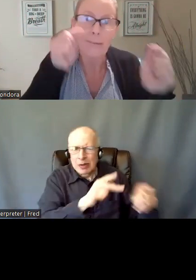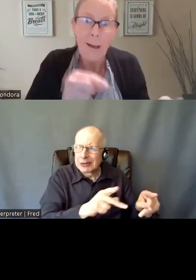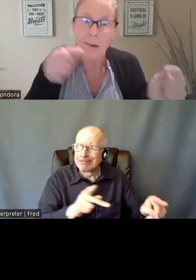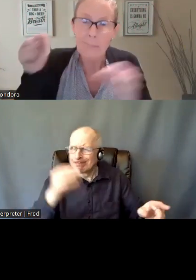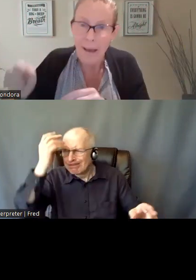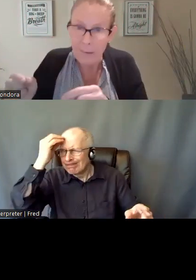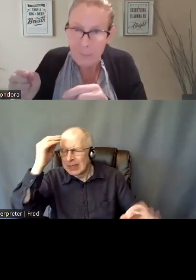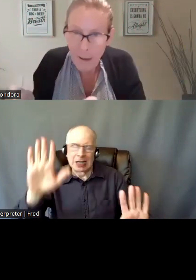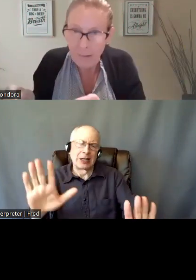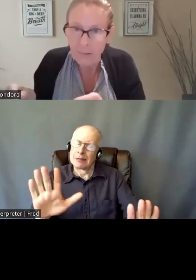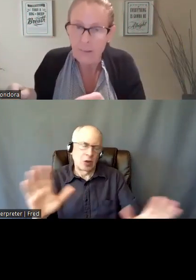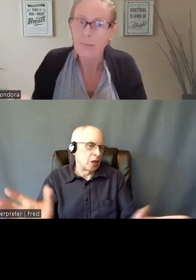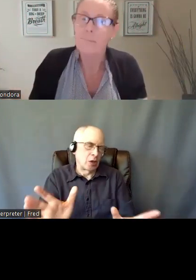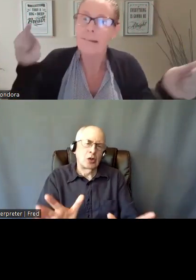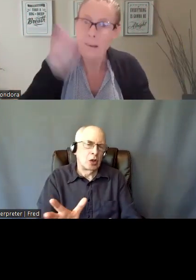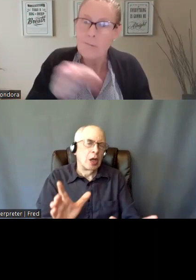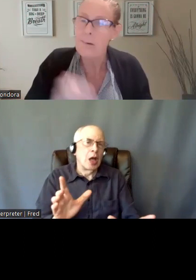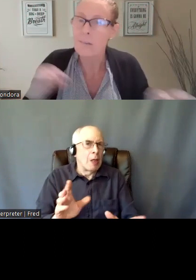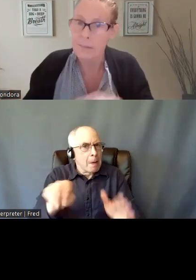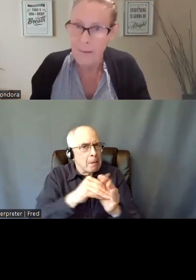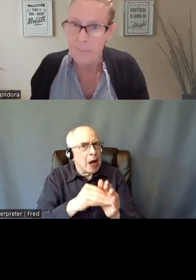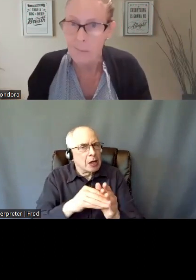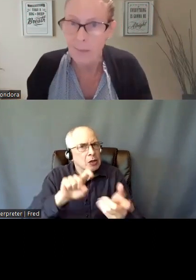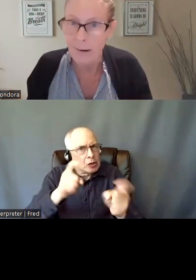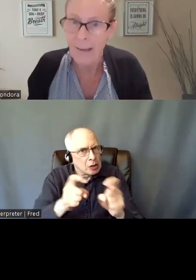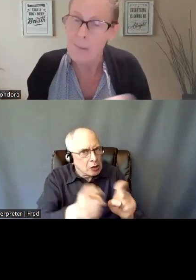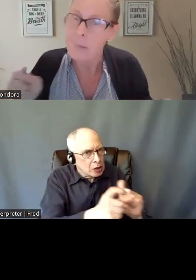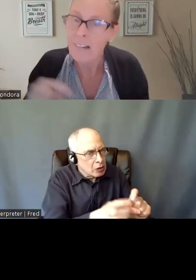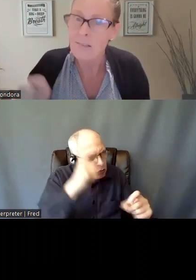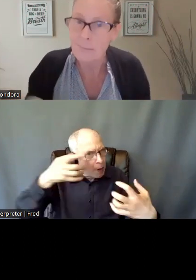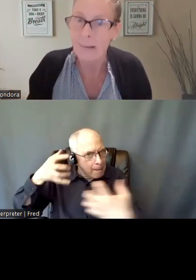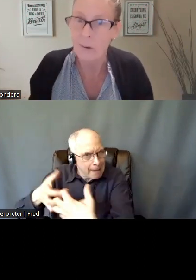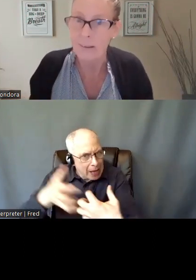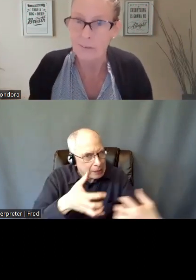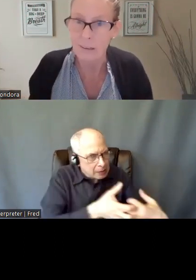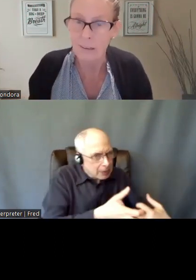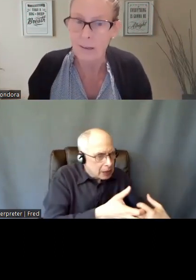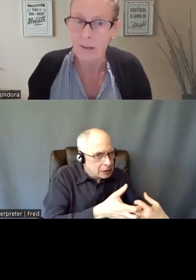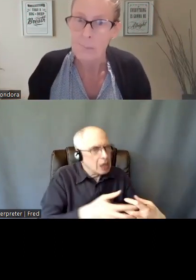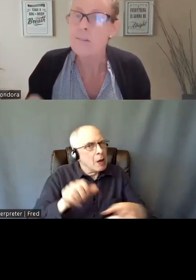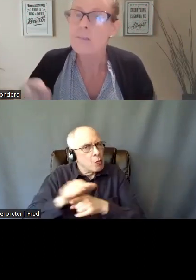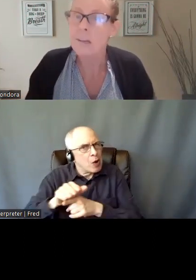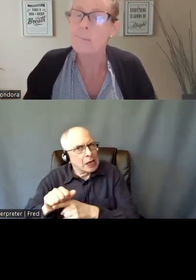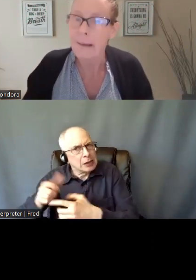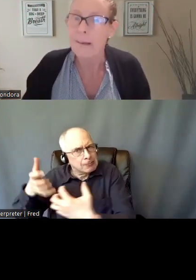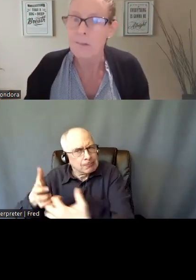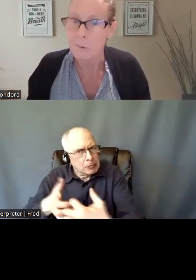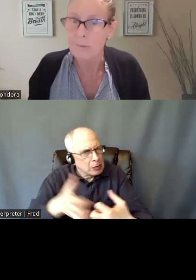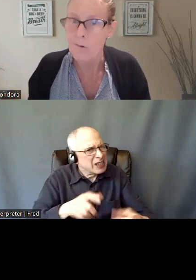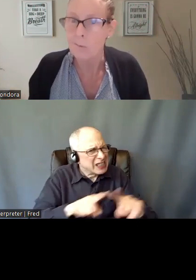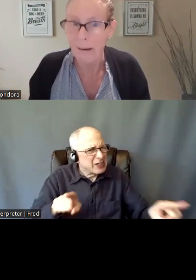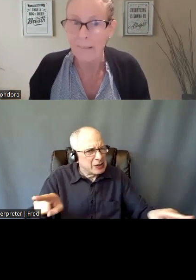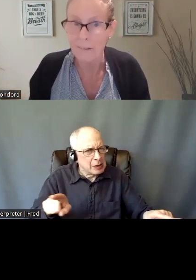have to adapt our model to meet each person and family where they're at, and the practices might look different, person-centered planning